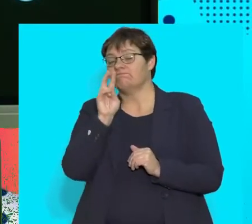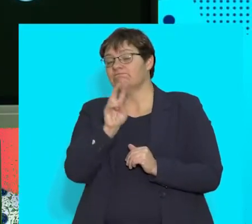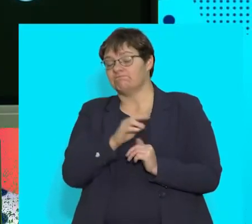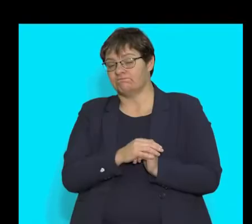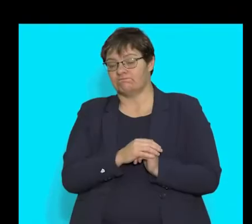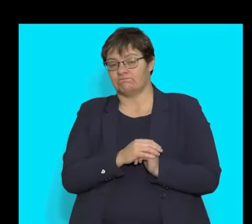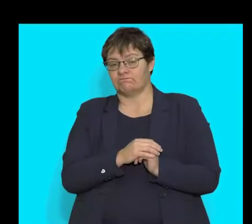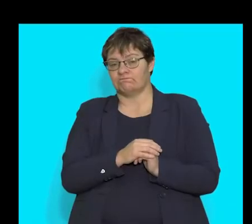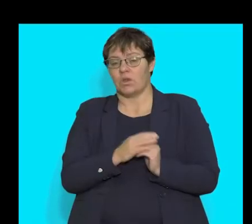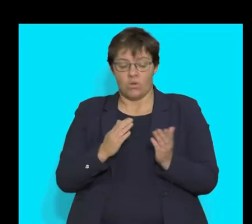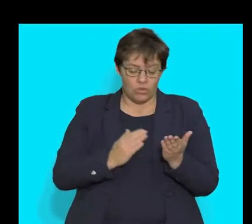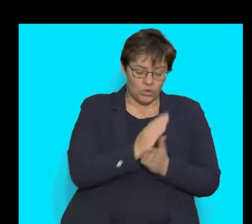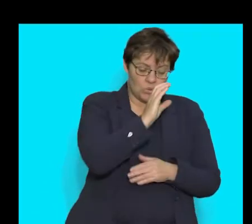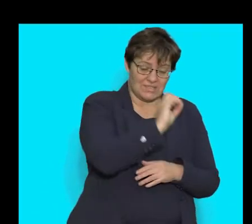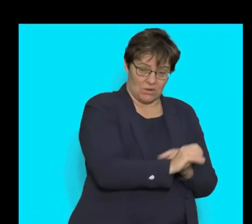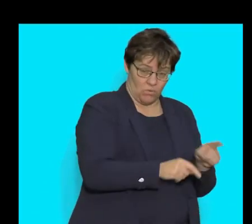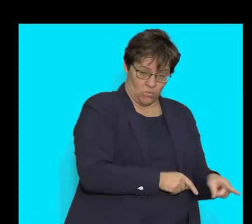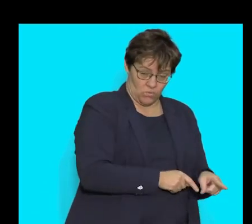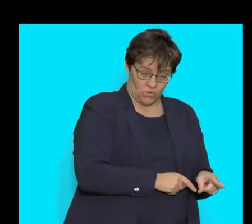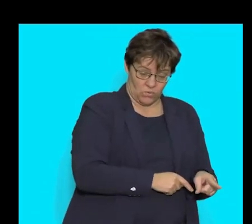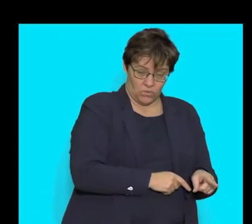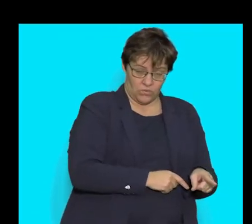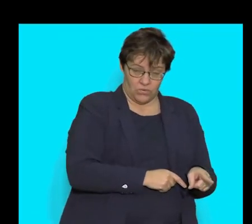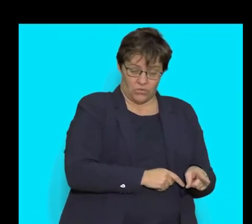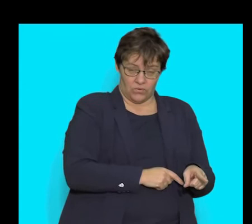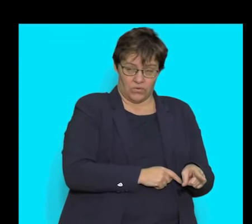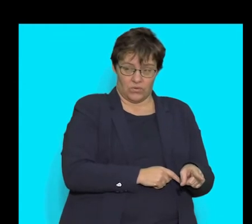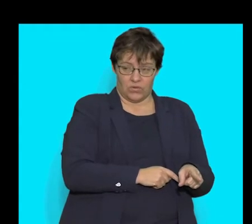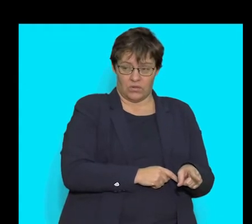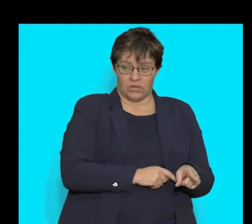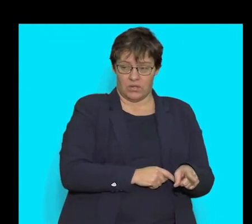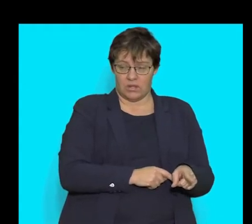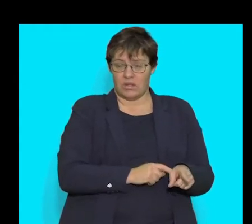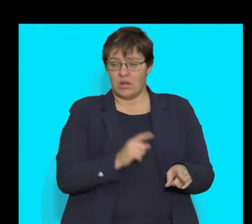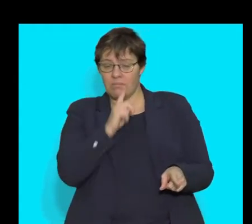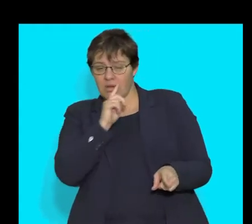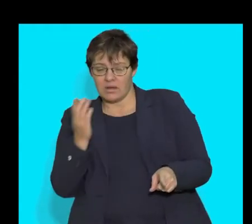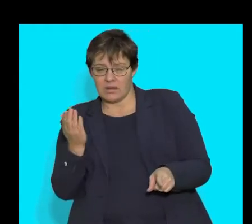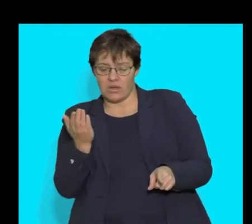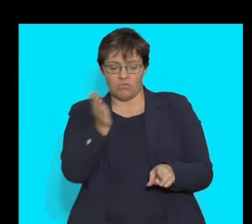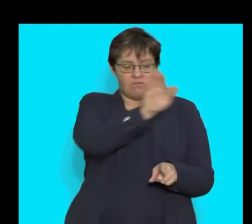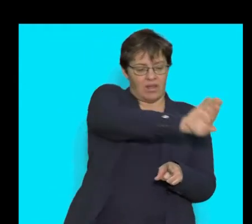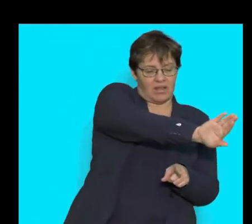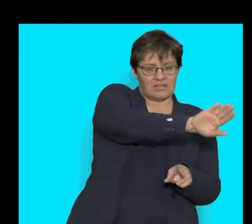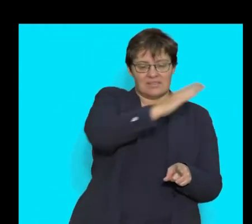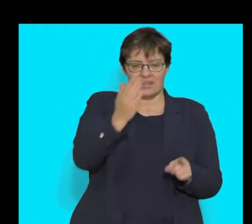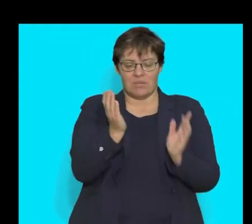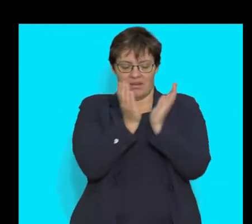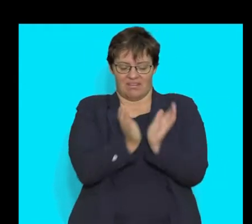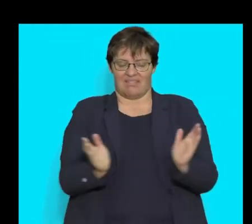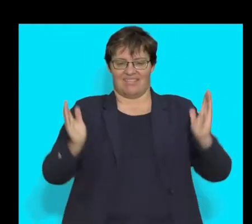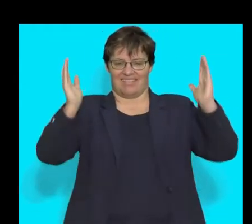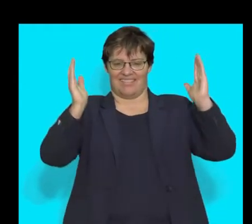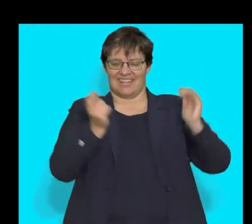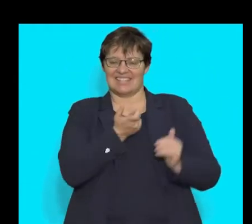see it's going through the origin, and if we reflected this about that vertical axis, it would make a nice